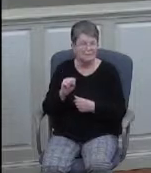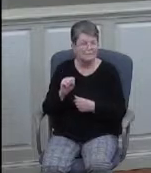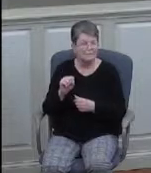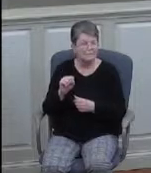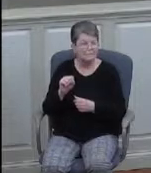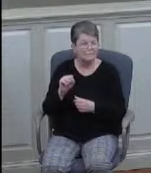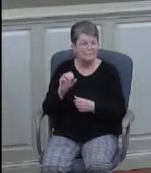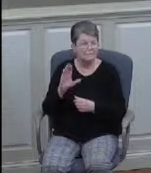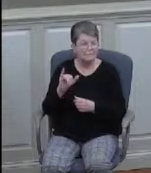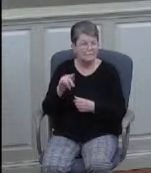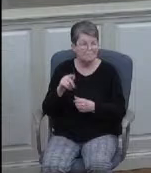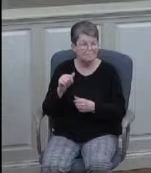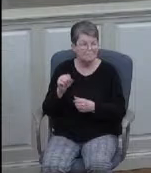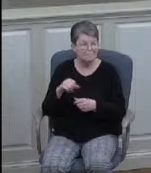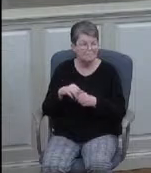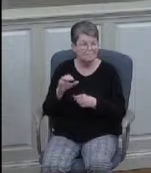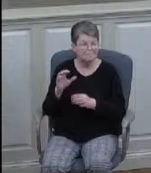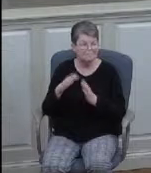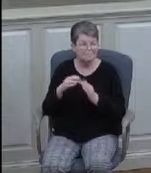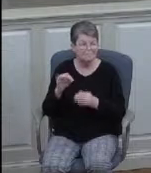Danville.